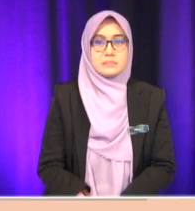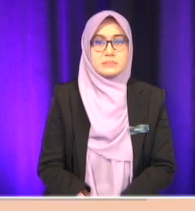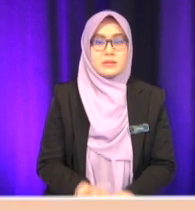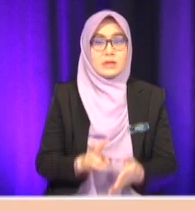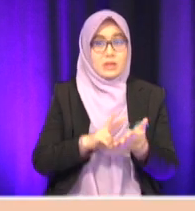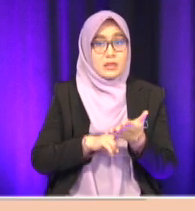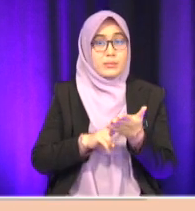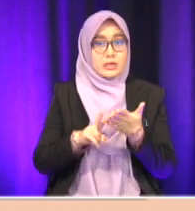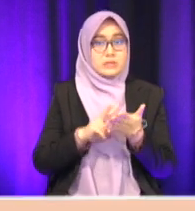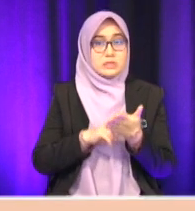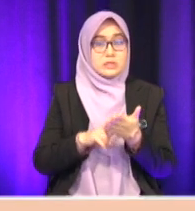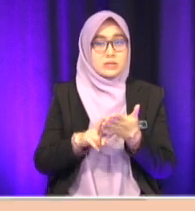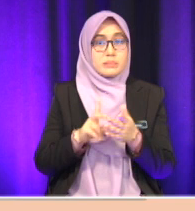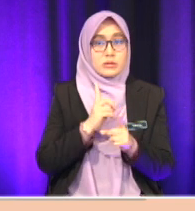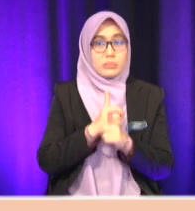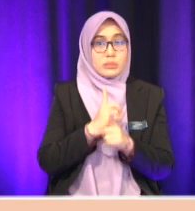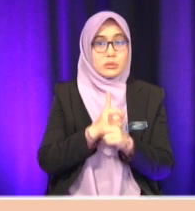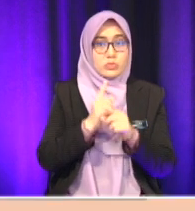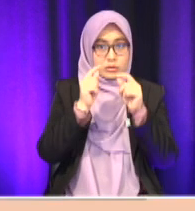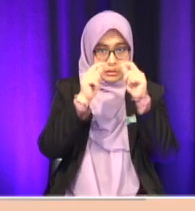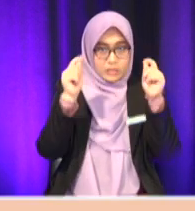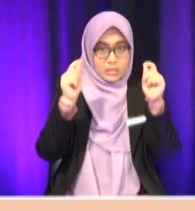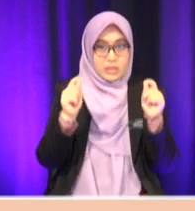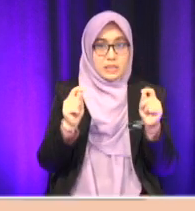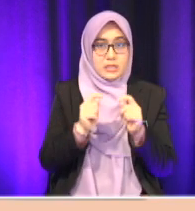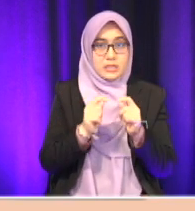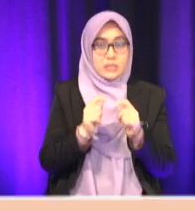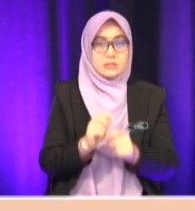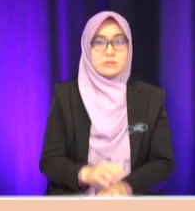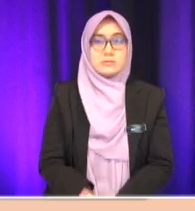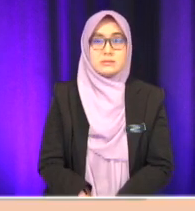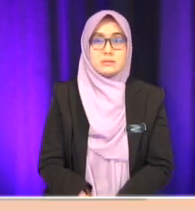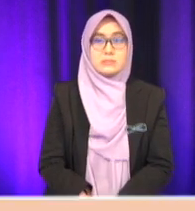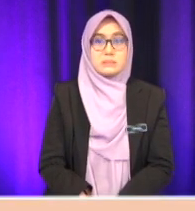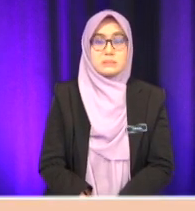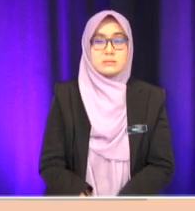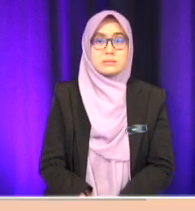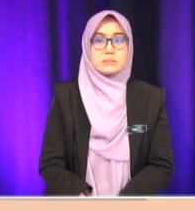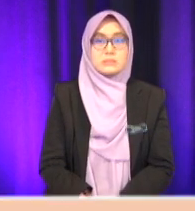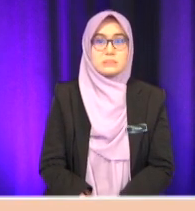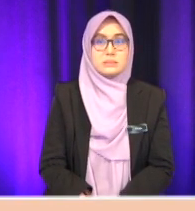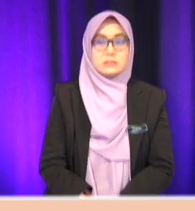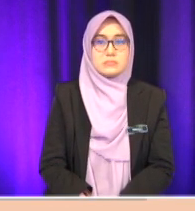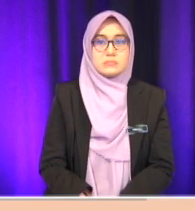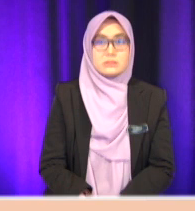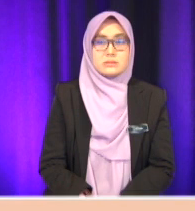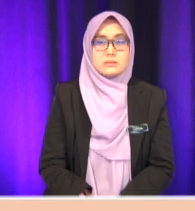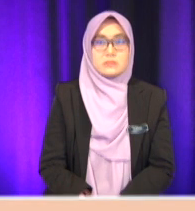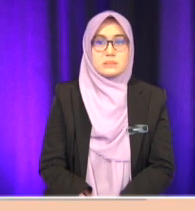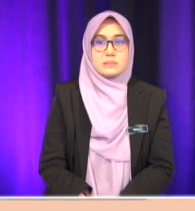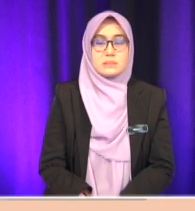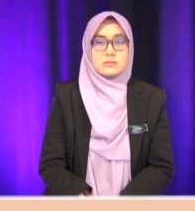For example, during the Speak Easy activity, we were encouraged to reveal our secrets and